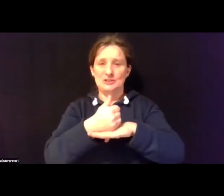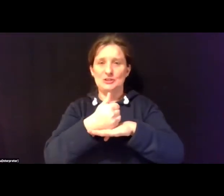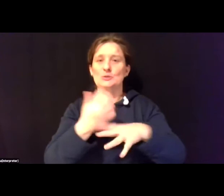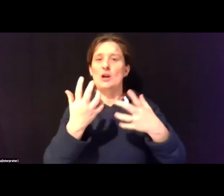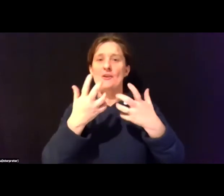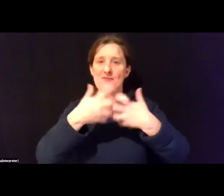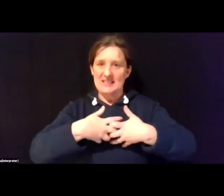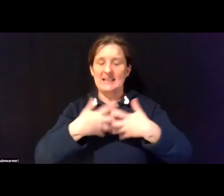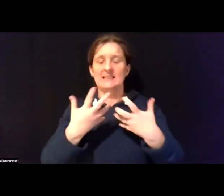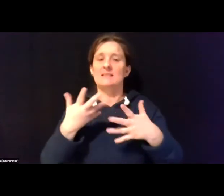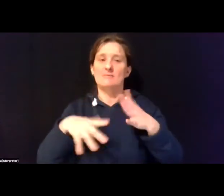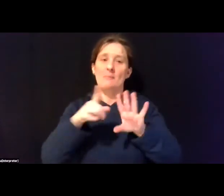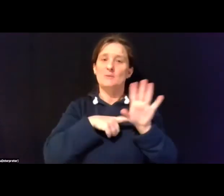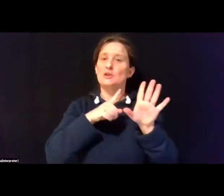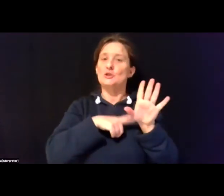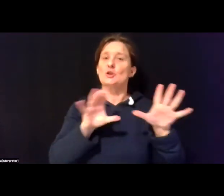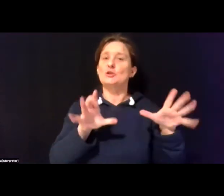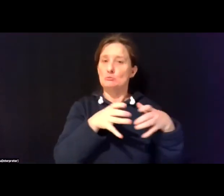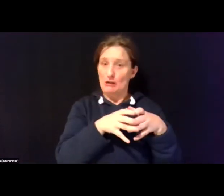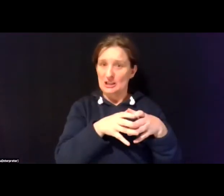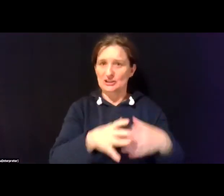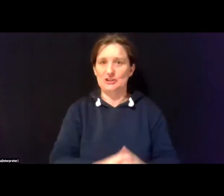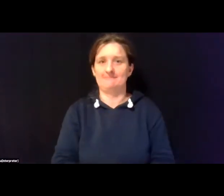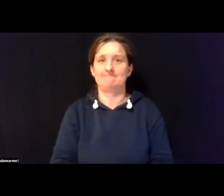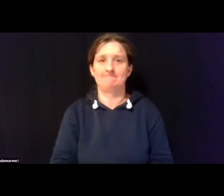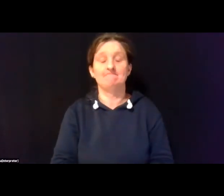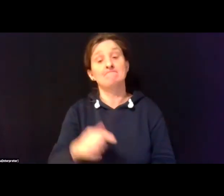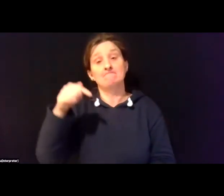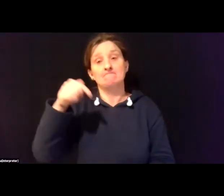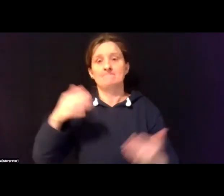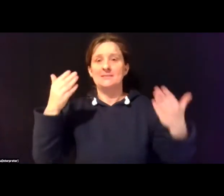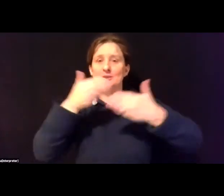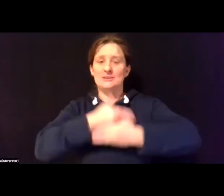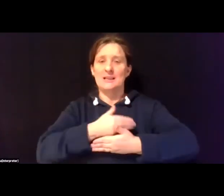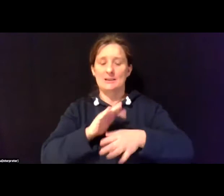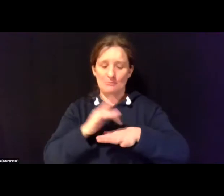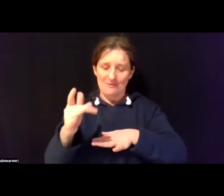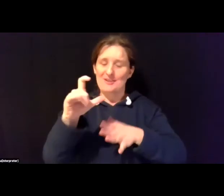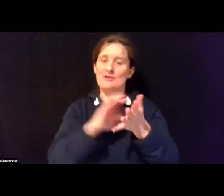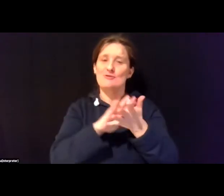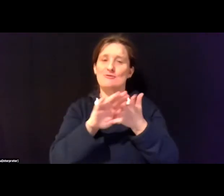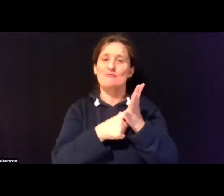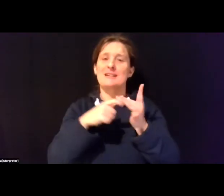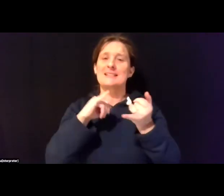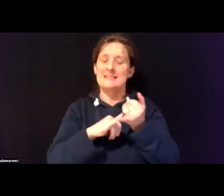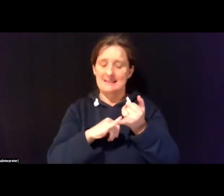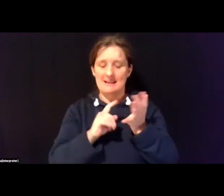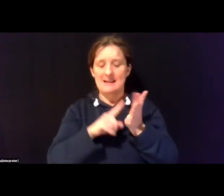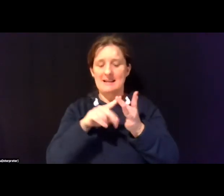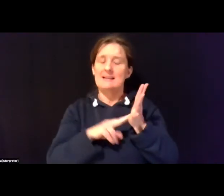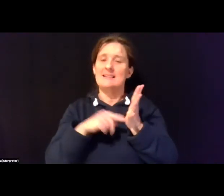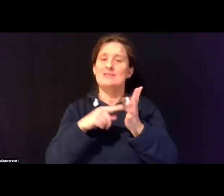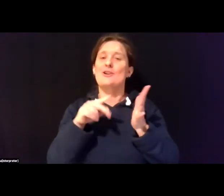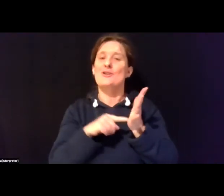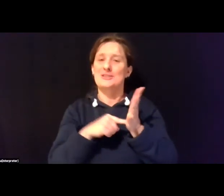on behalf of the Yorkshire branch. We're here tonight with Professor Chris Lintott, and he'll be talking to us about